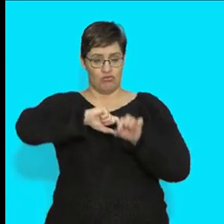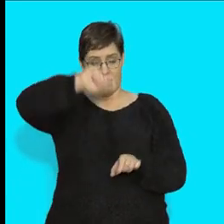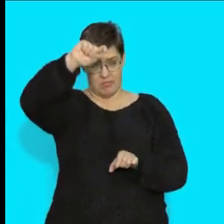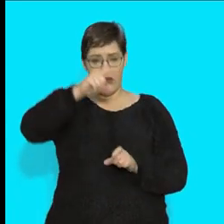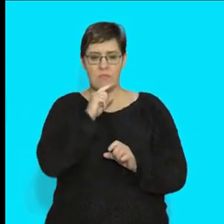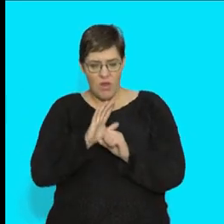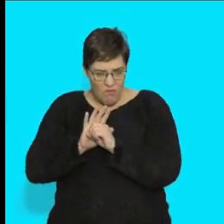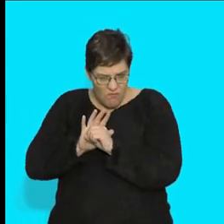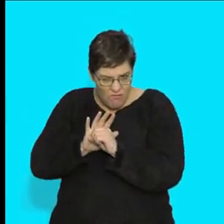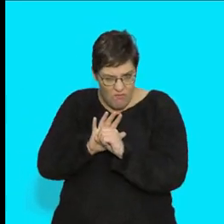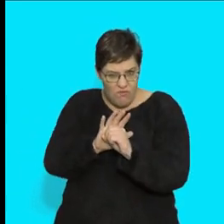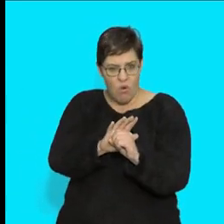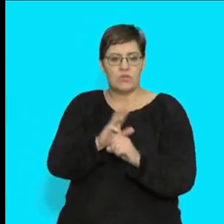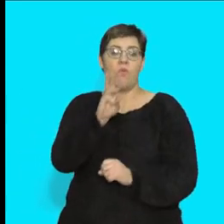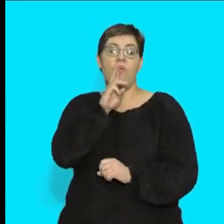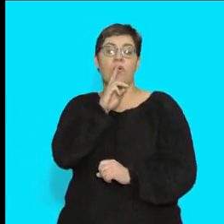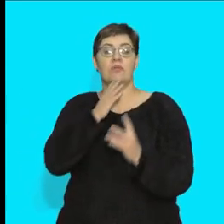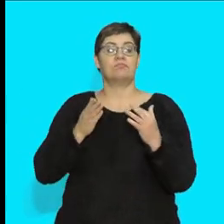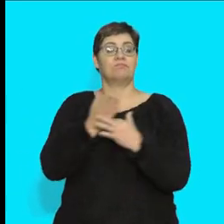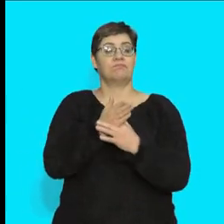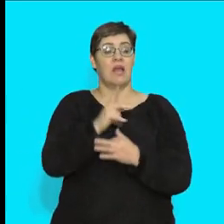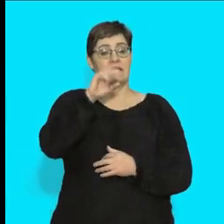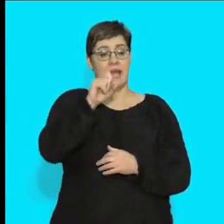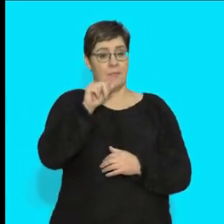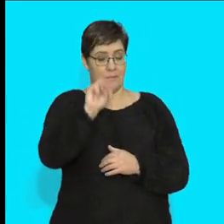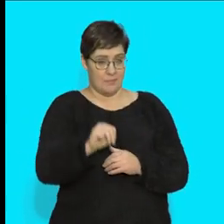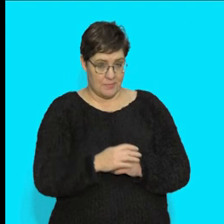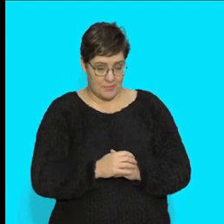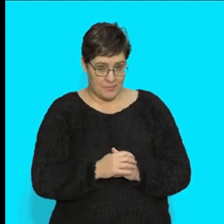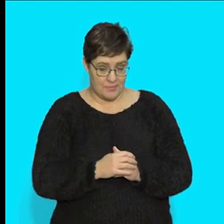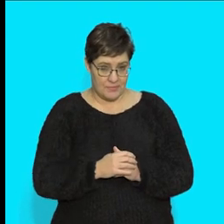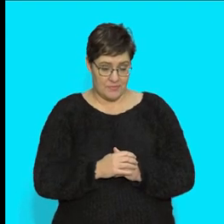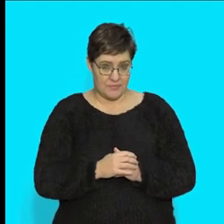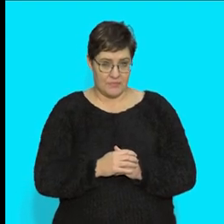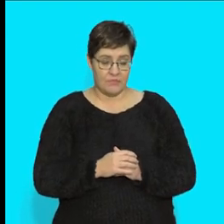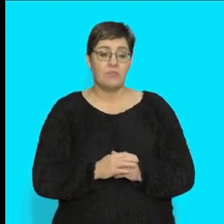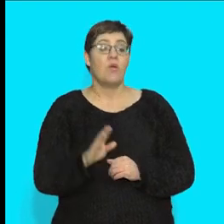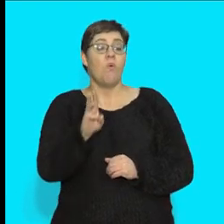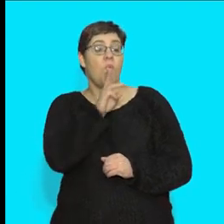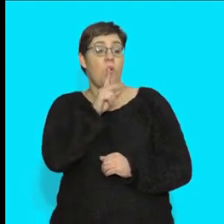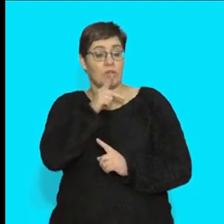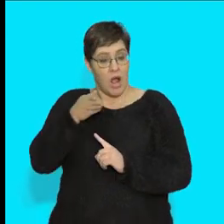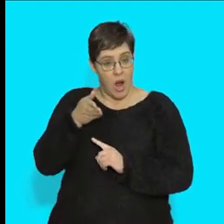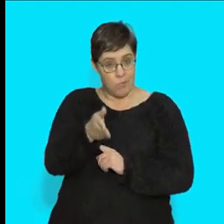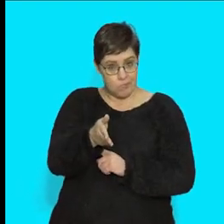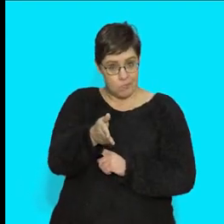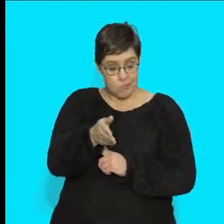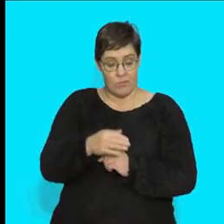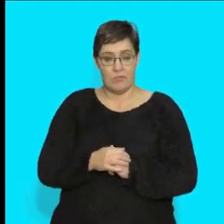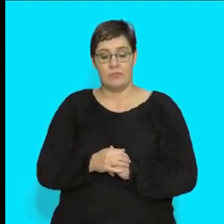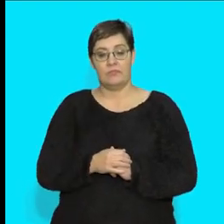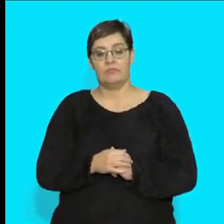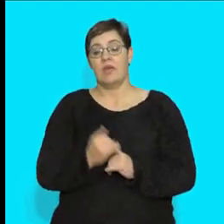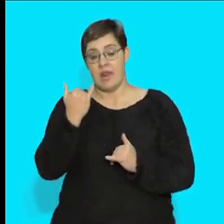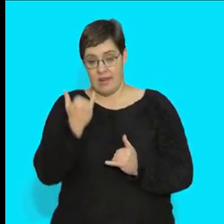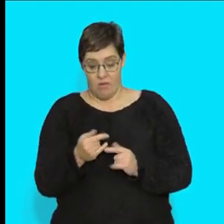the water to go into the xylem. Okay, so now the water is in the xylem. Now where